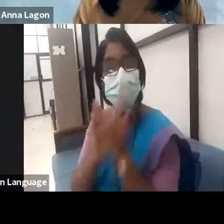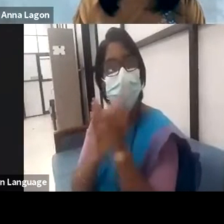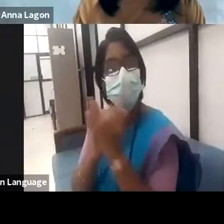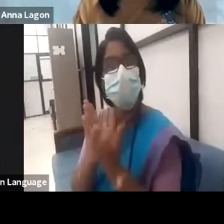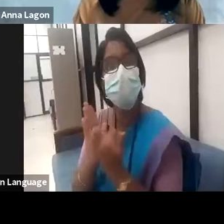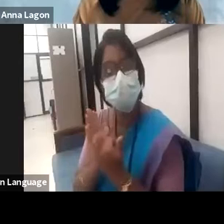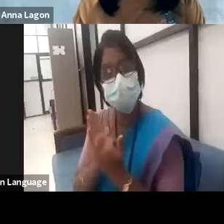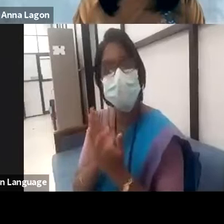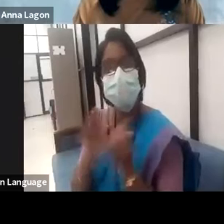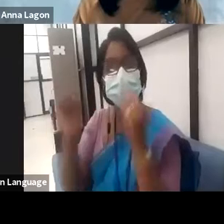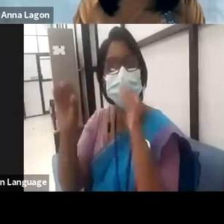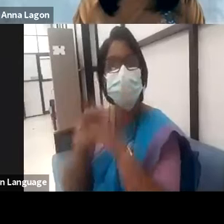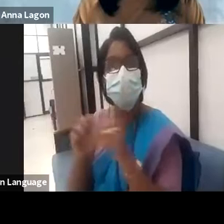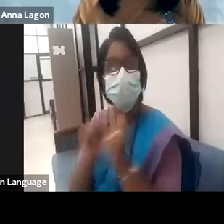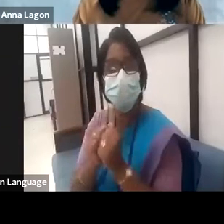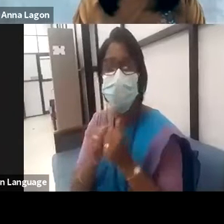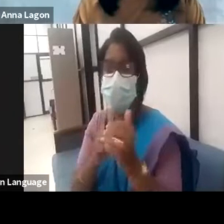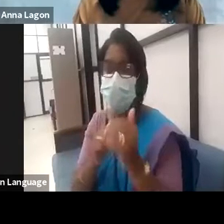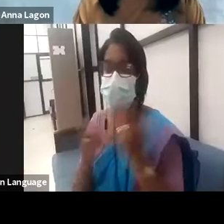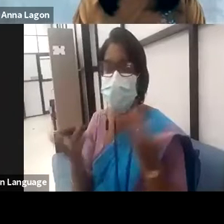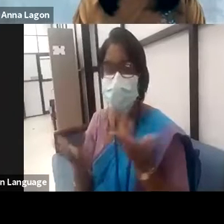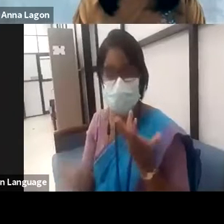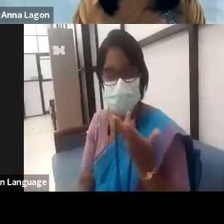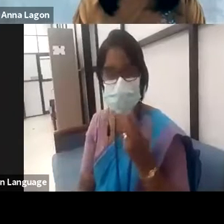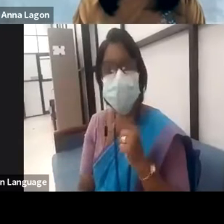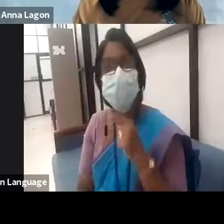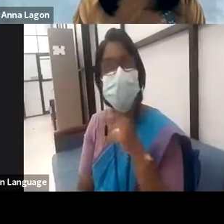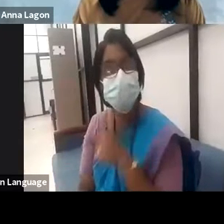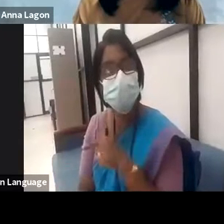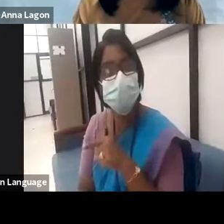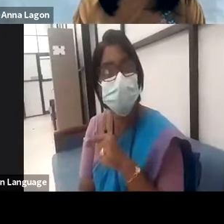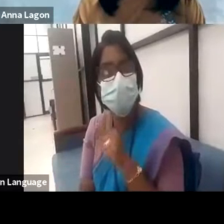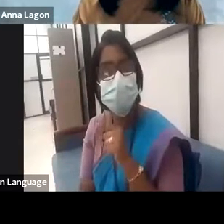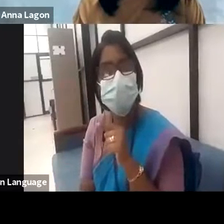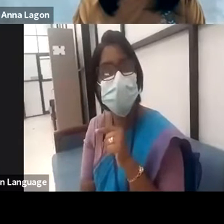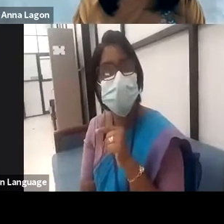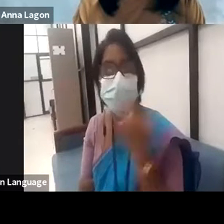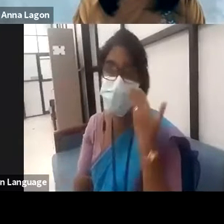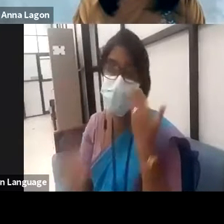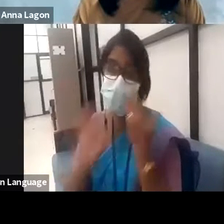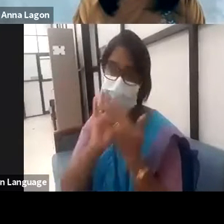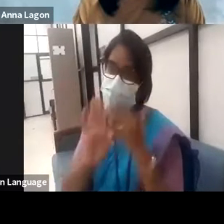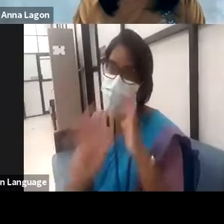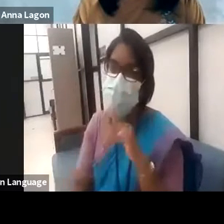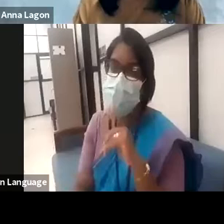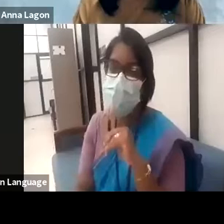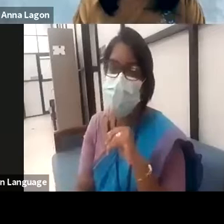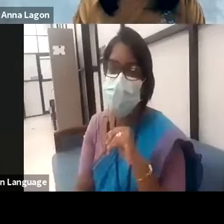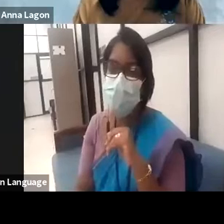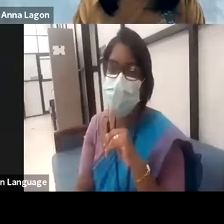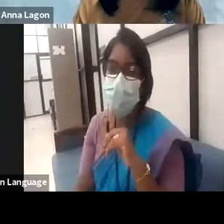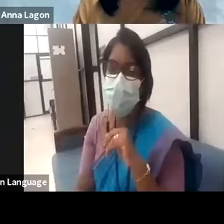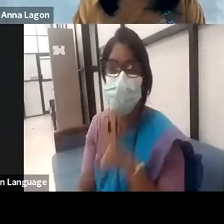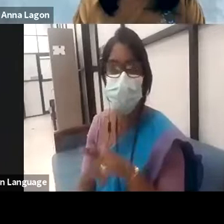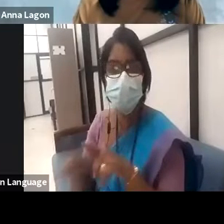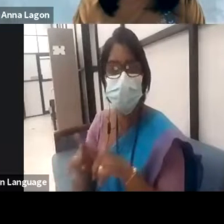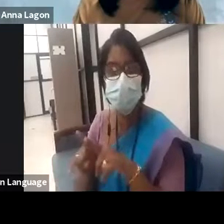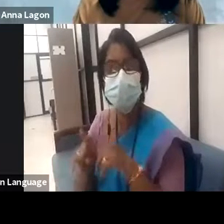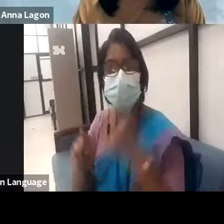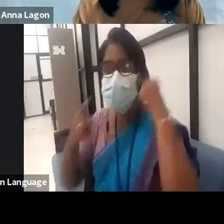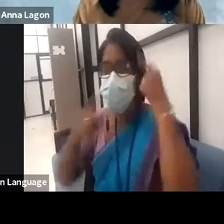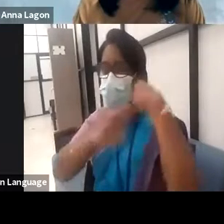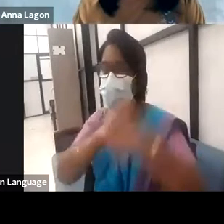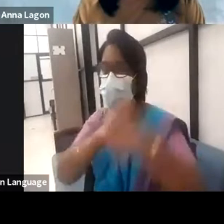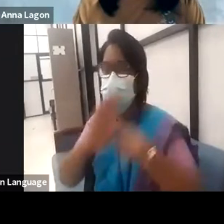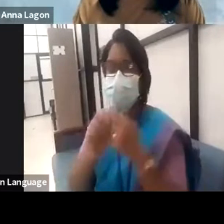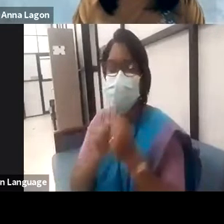being key to understanding the SME situation in Sri Lanka. And due